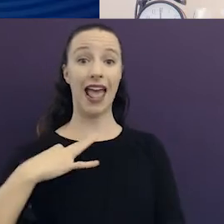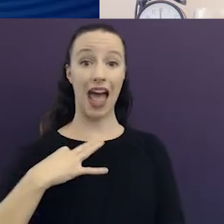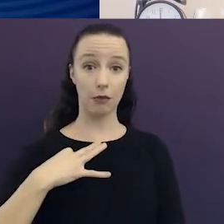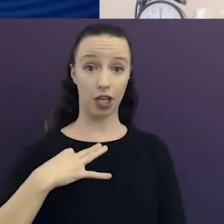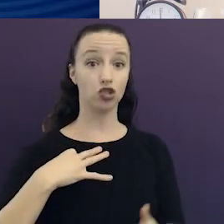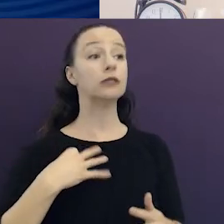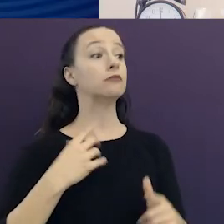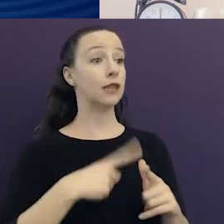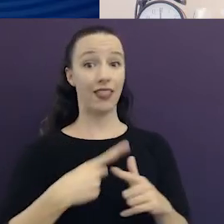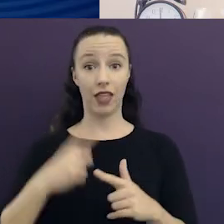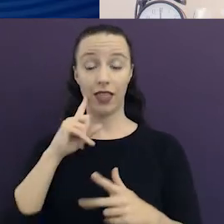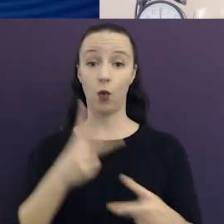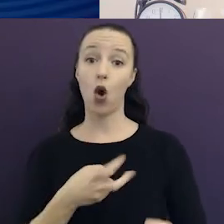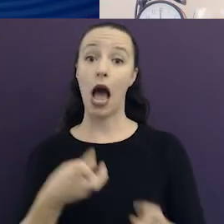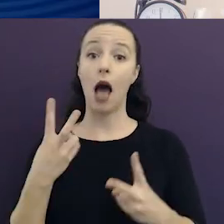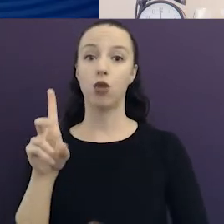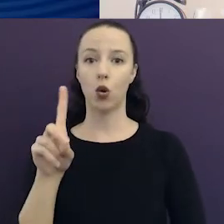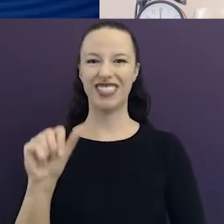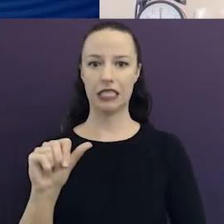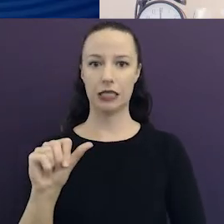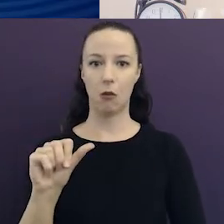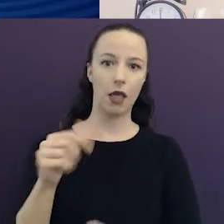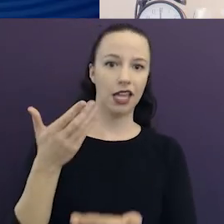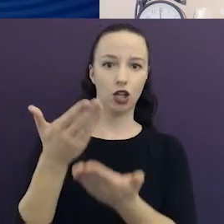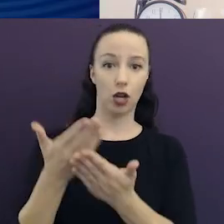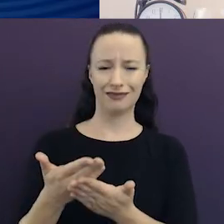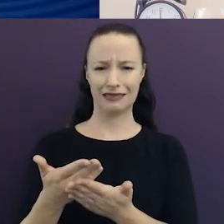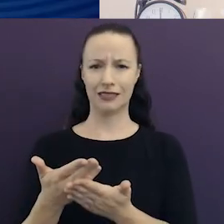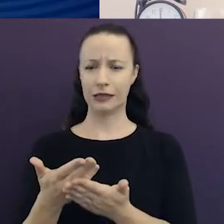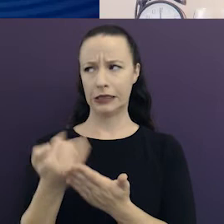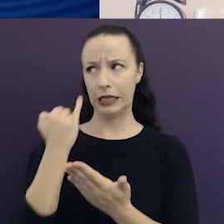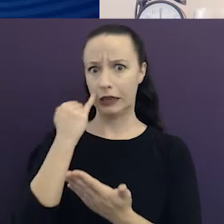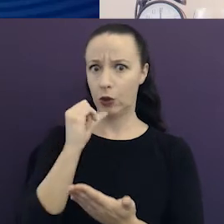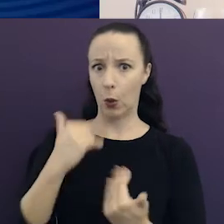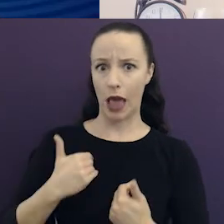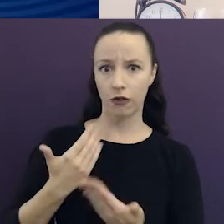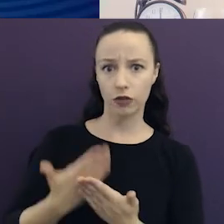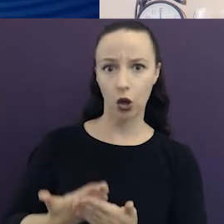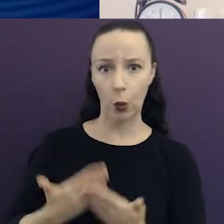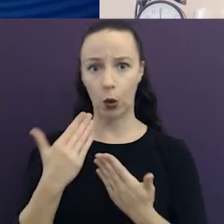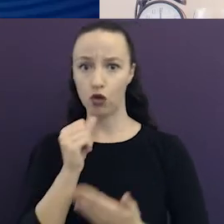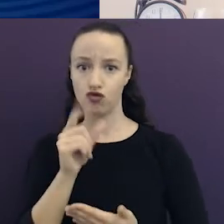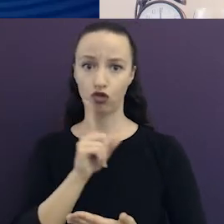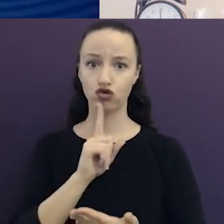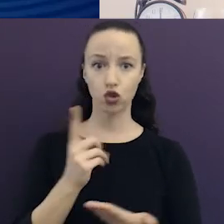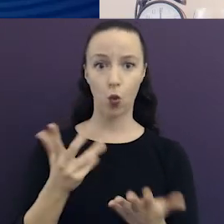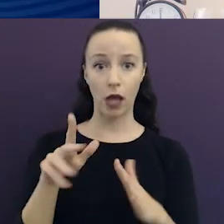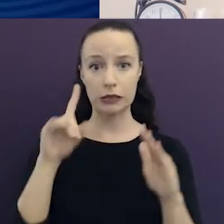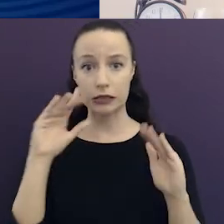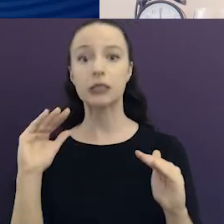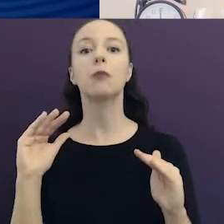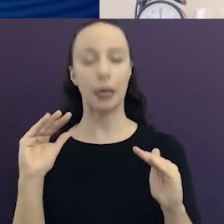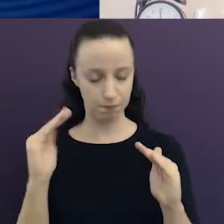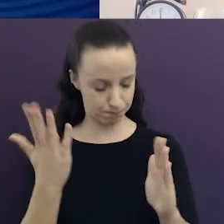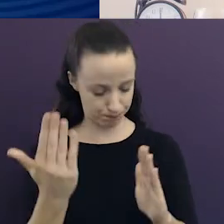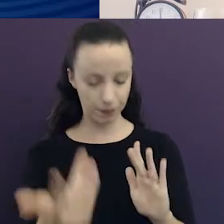their disability documentation. Now, if students don't have it, don't know what that is, no problem. Contact our office.